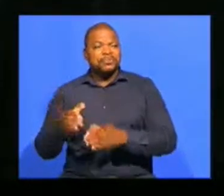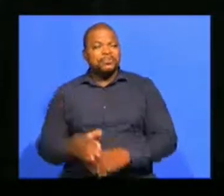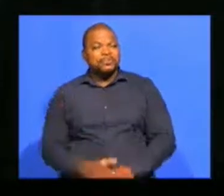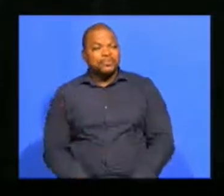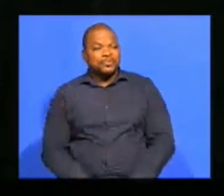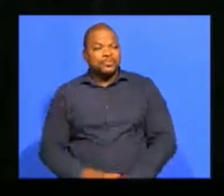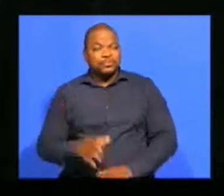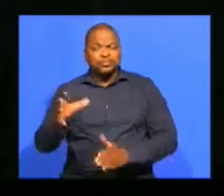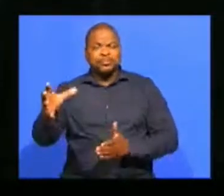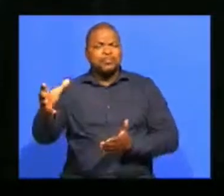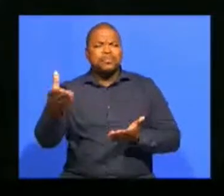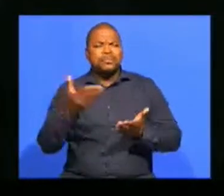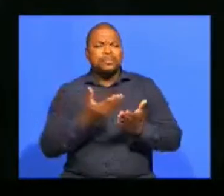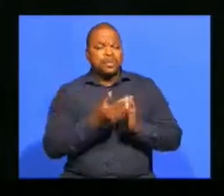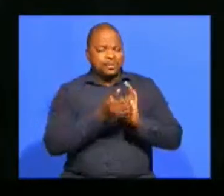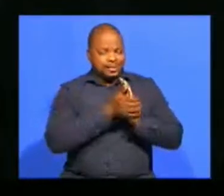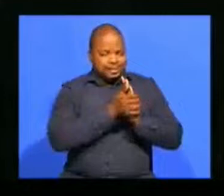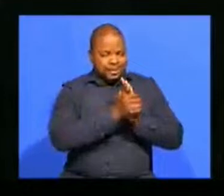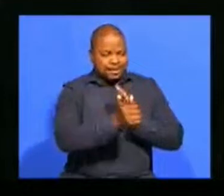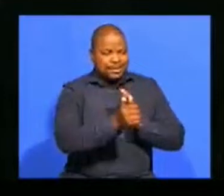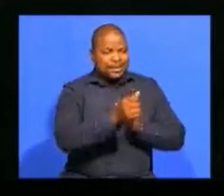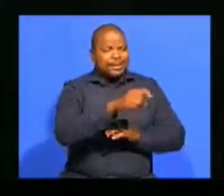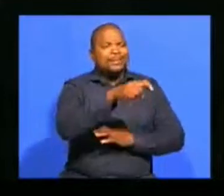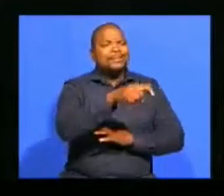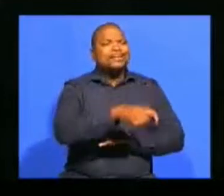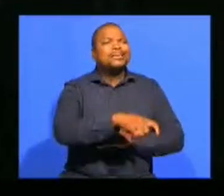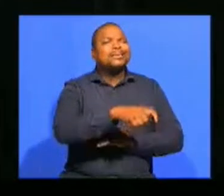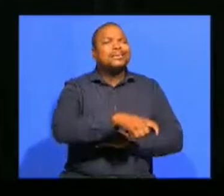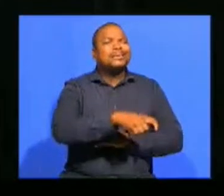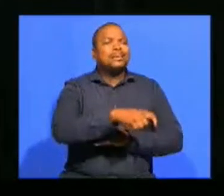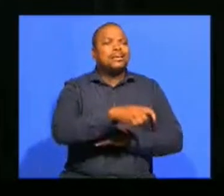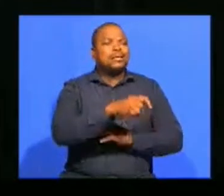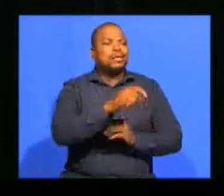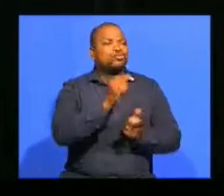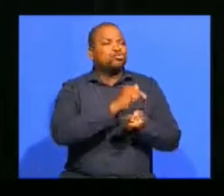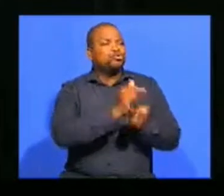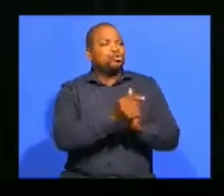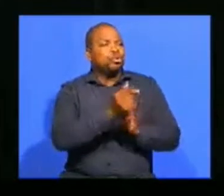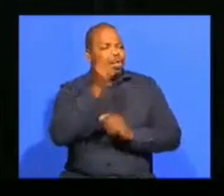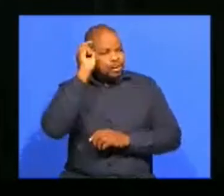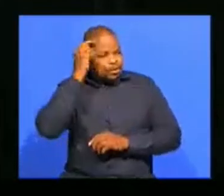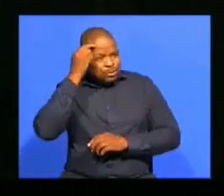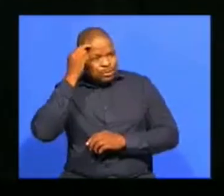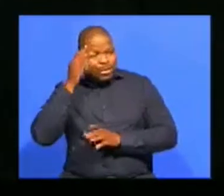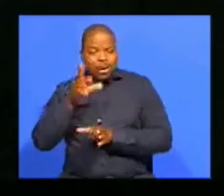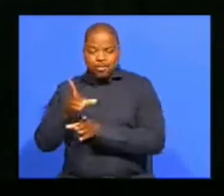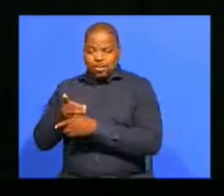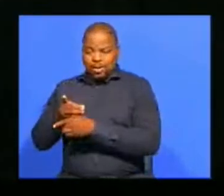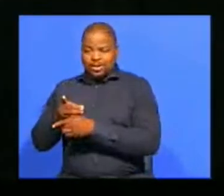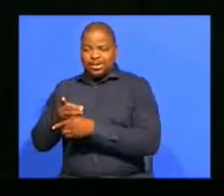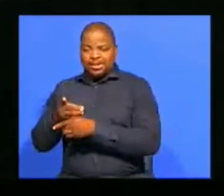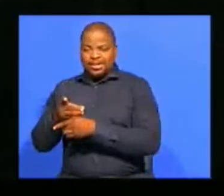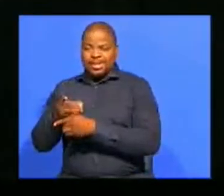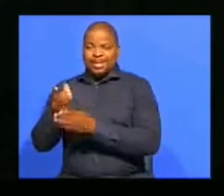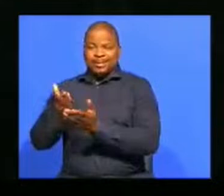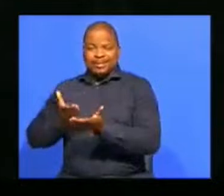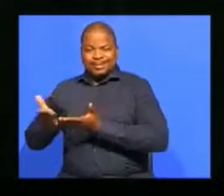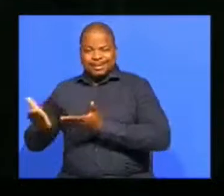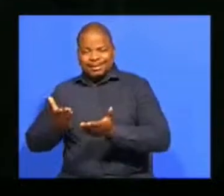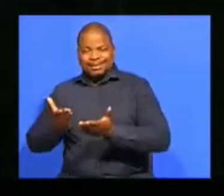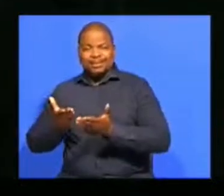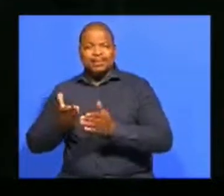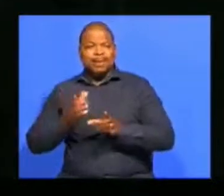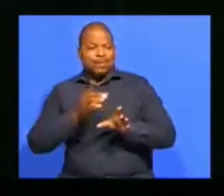the acquisition of the skill sets required to transform knowledge into products, services, and